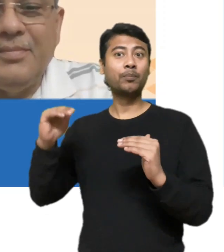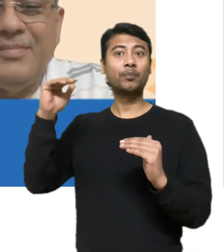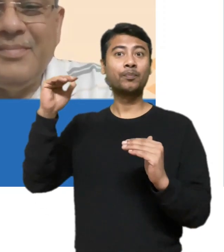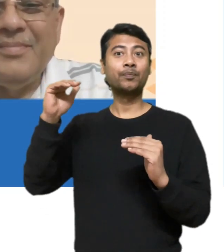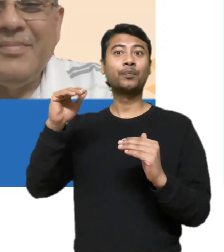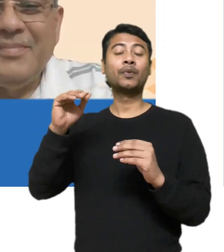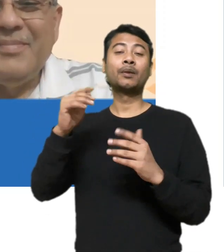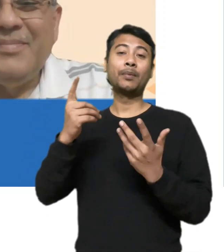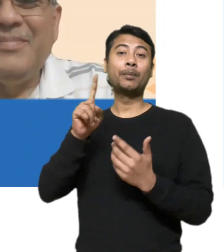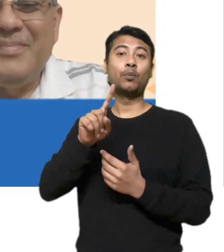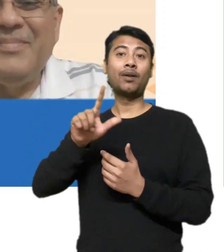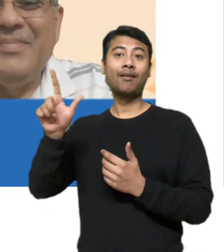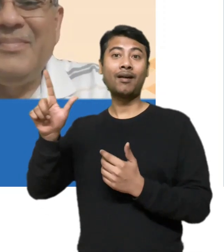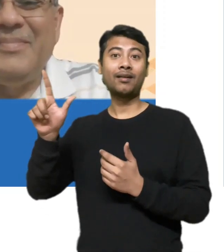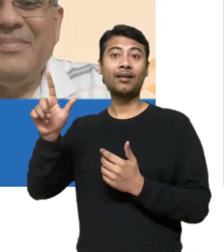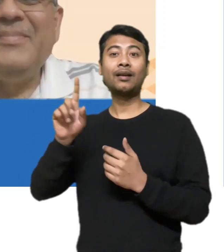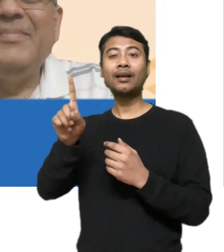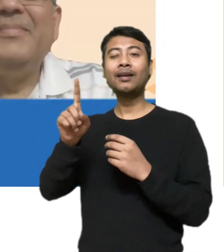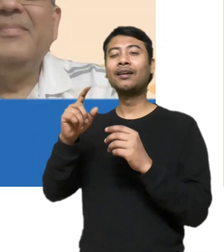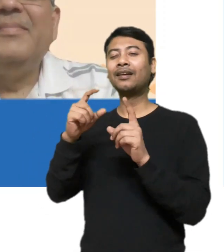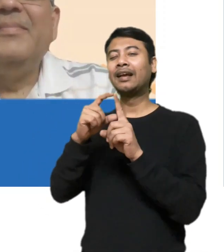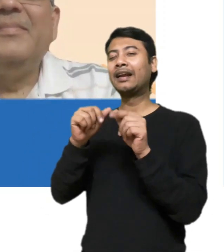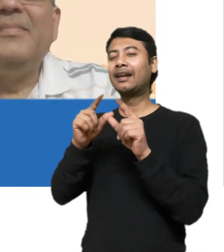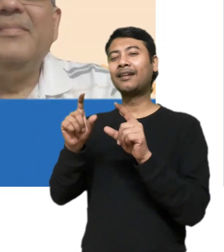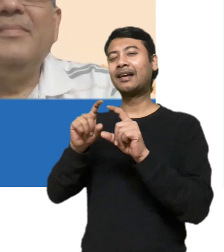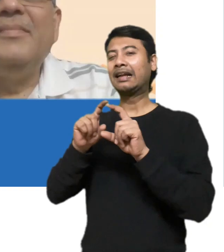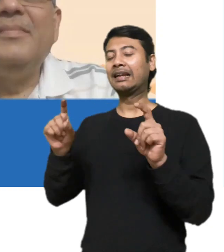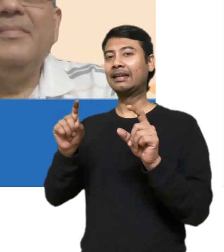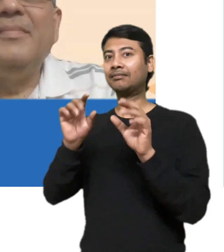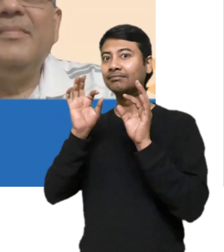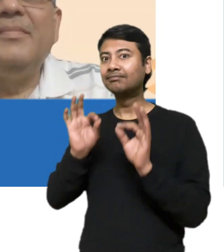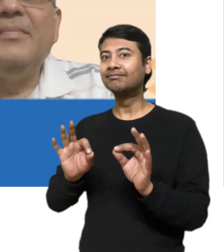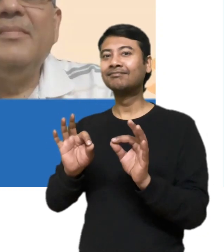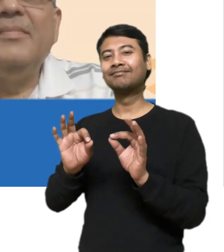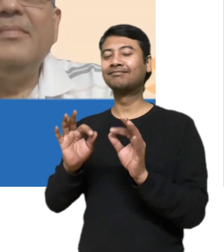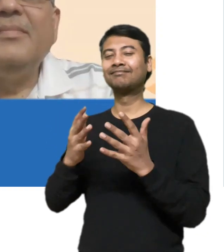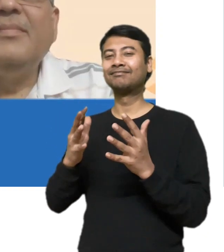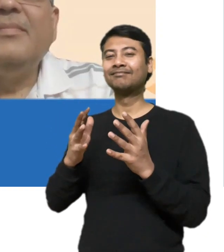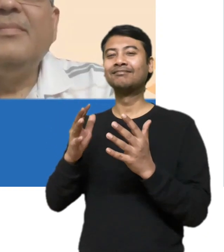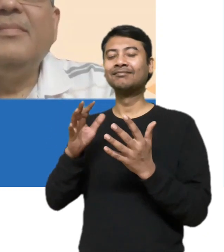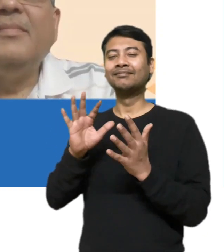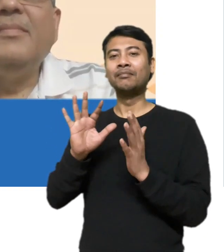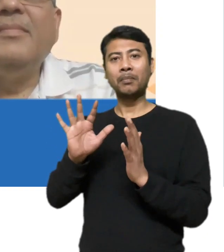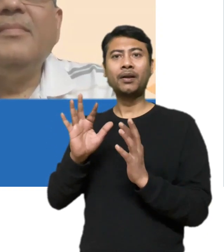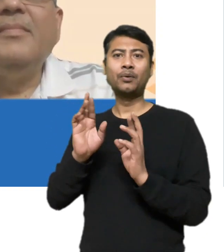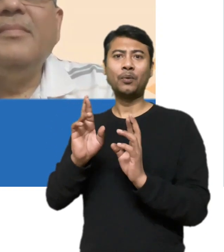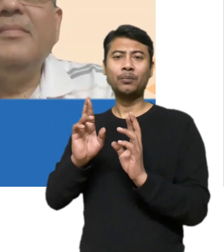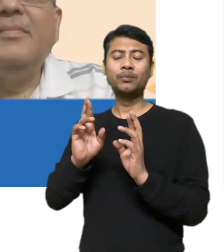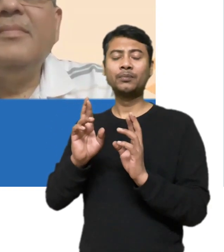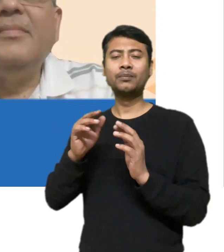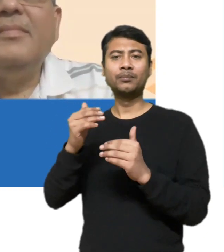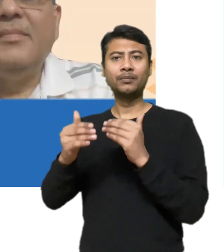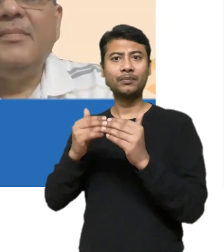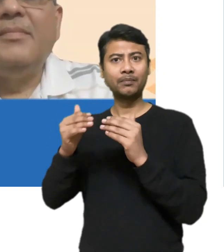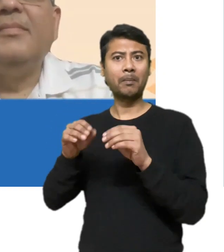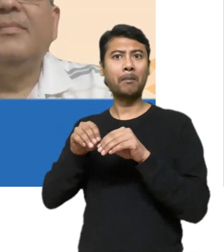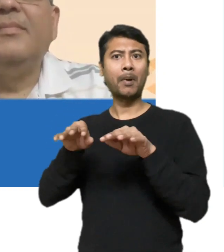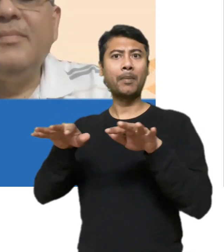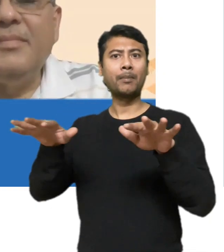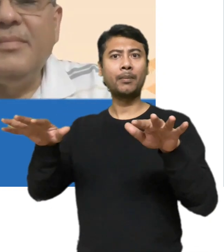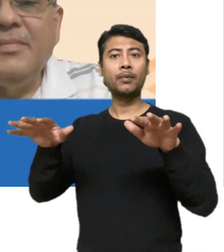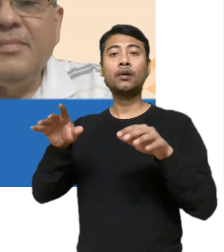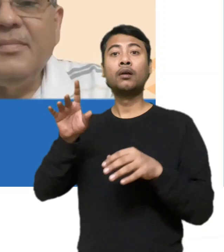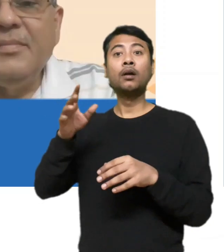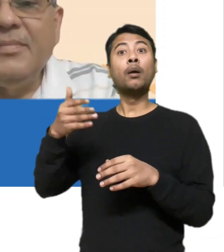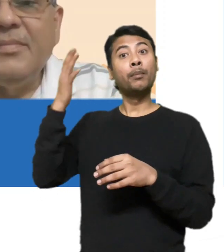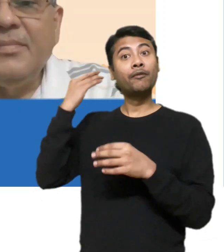the figure. They don't tell you precisely. So um, so people have used it, and now they're paying for it as well. I mean,